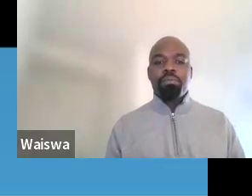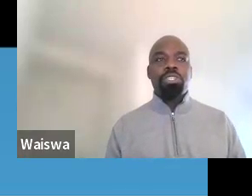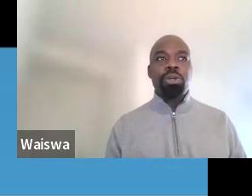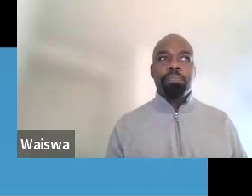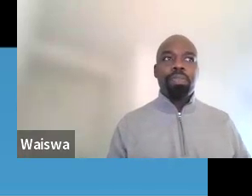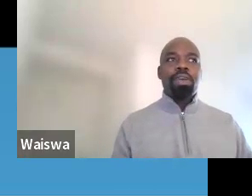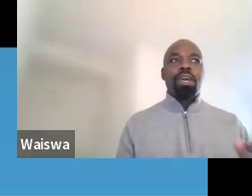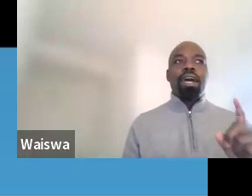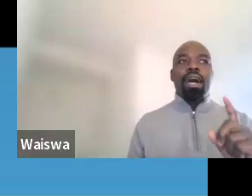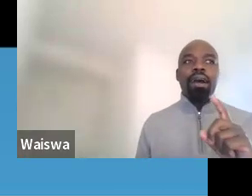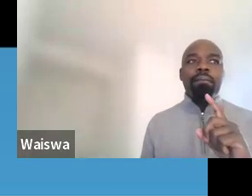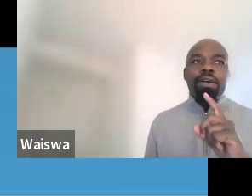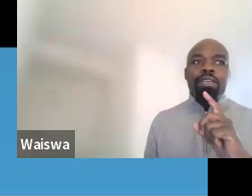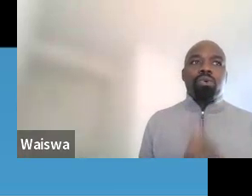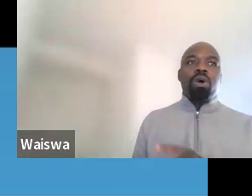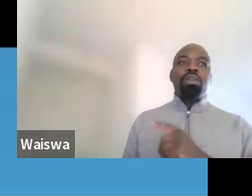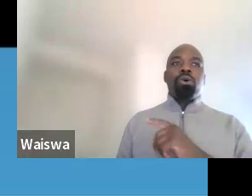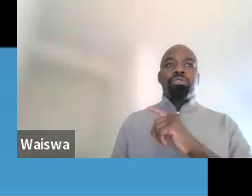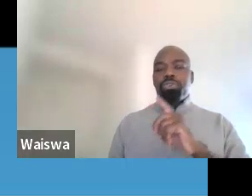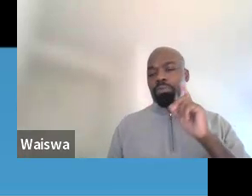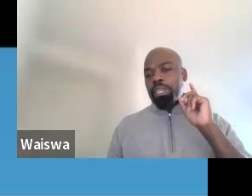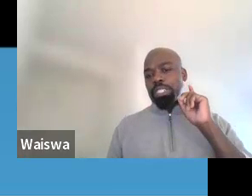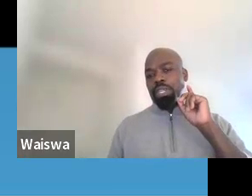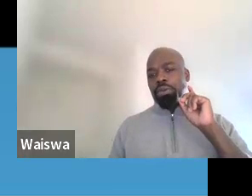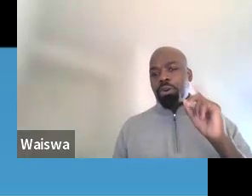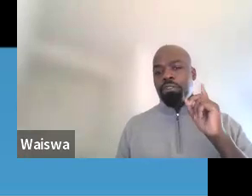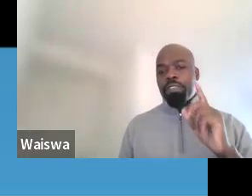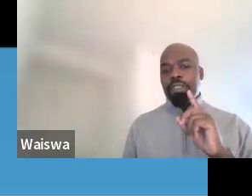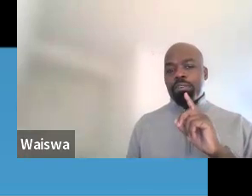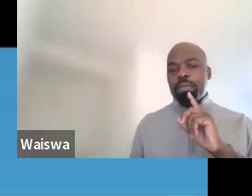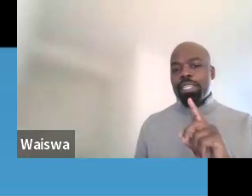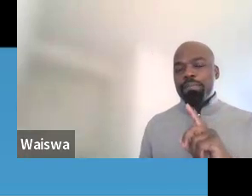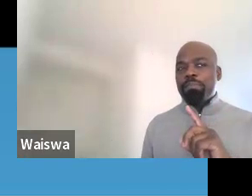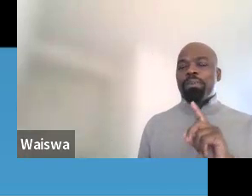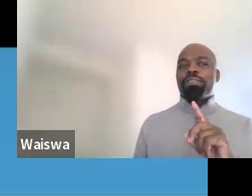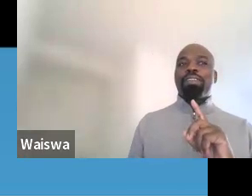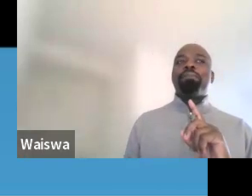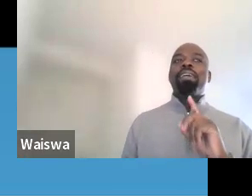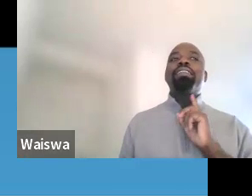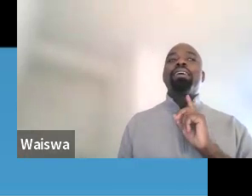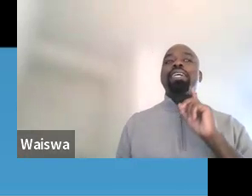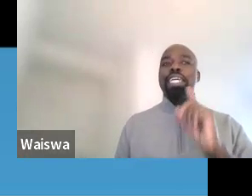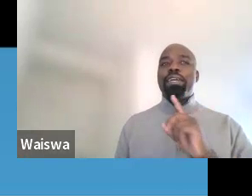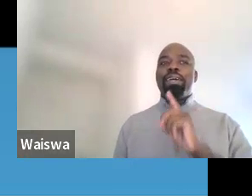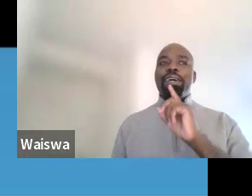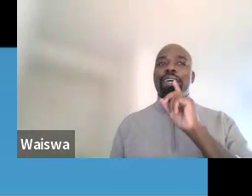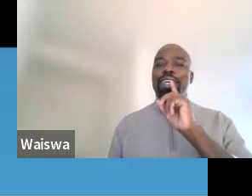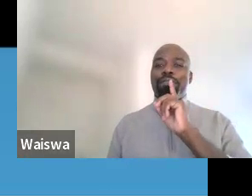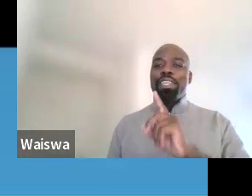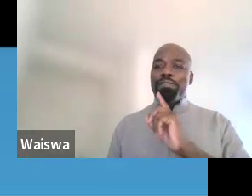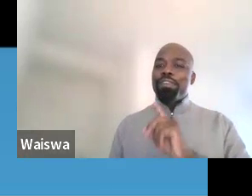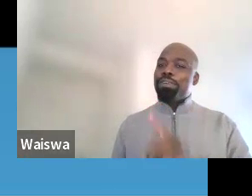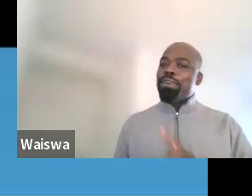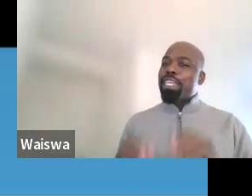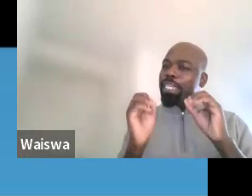you want them to do. You want also to make sure that you offer to meet them in person. I mean,